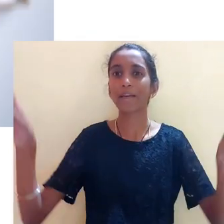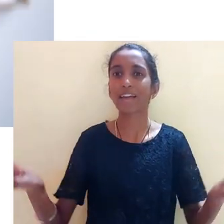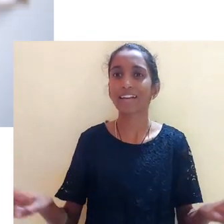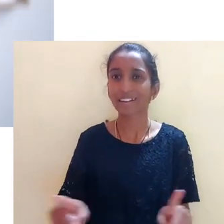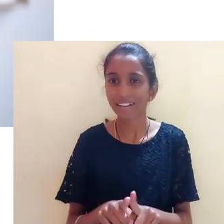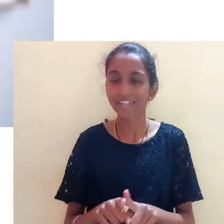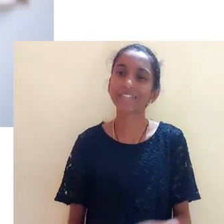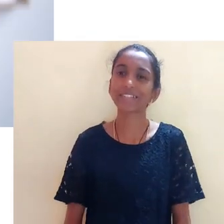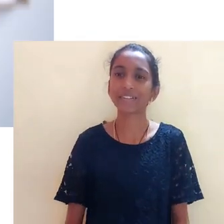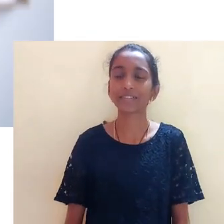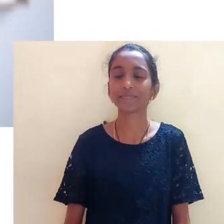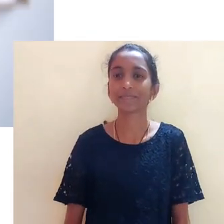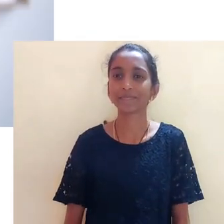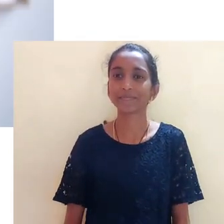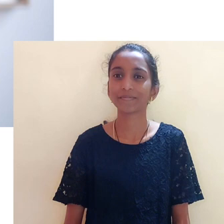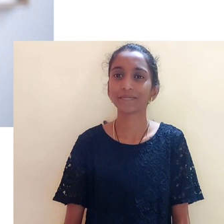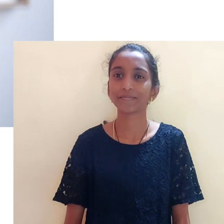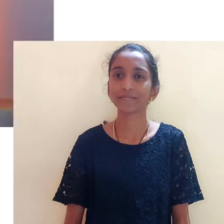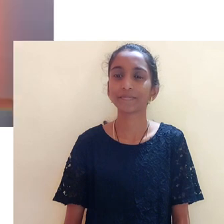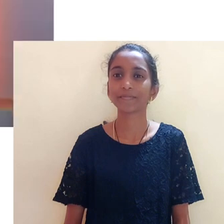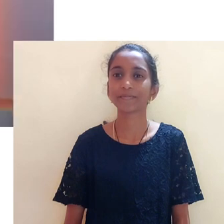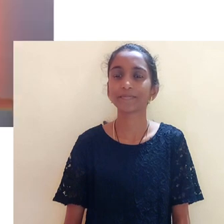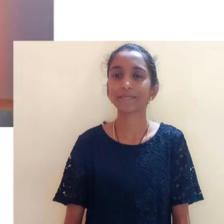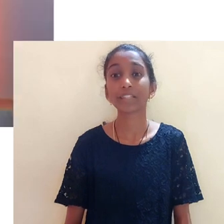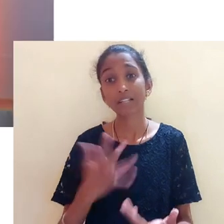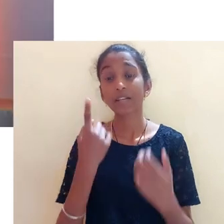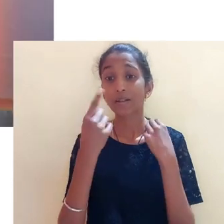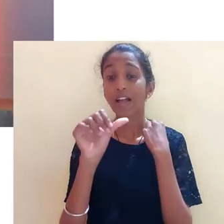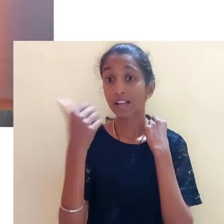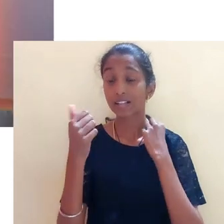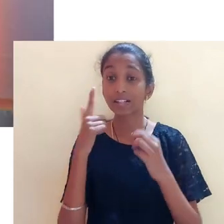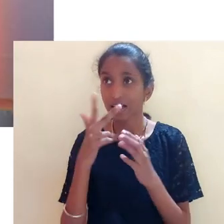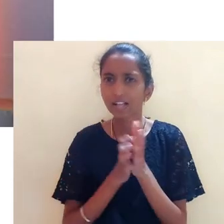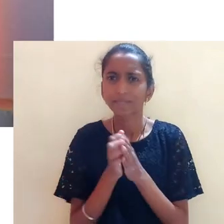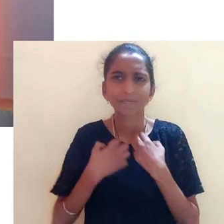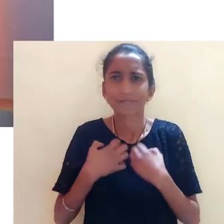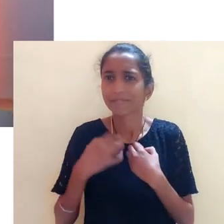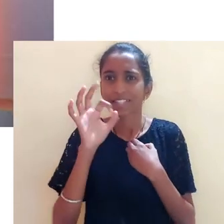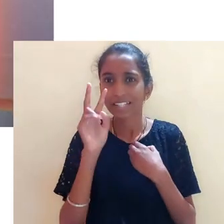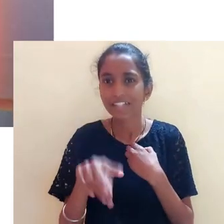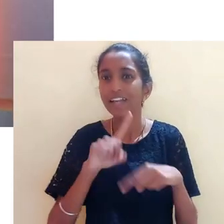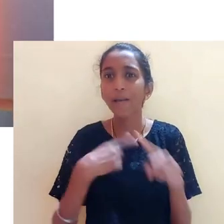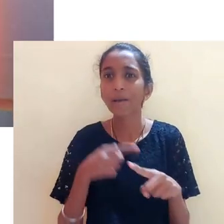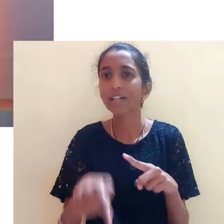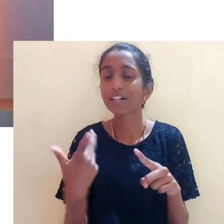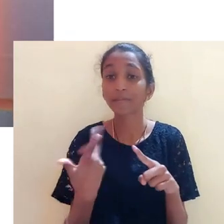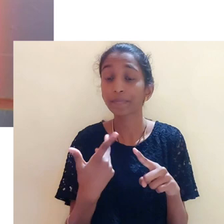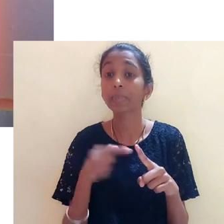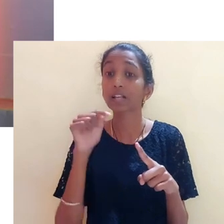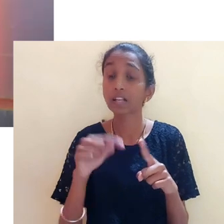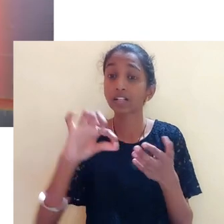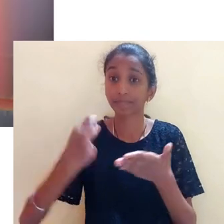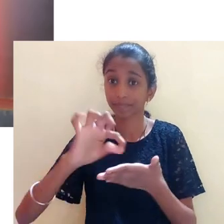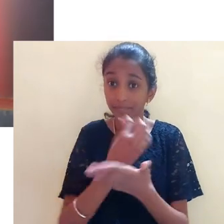very big shawl that you see in front of you. Yeah. Another super interesting thing about this tradition is that they actually do the